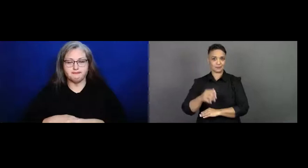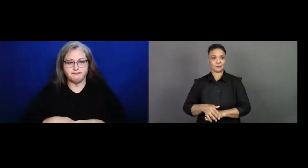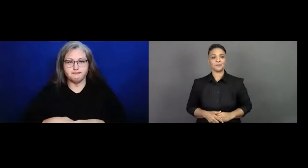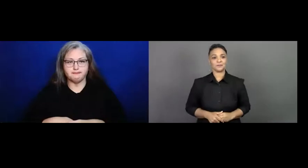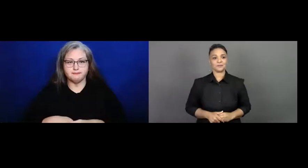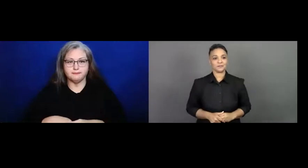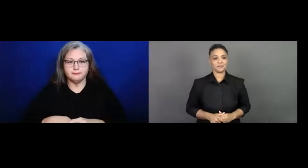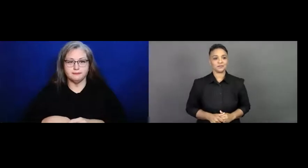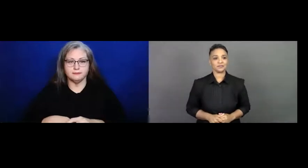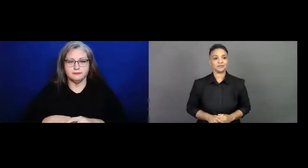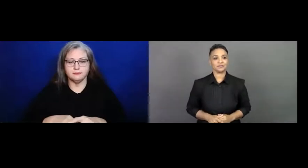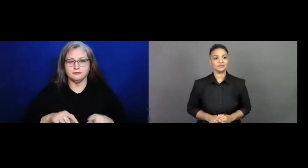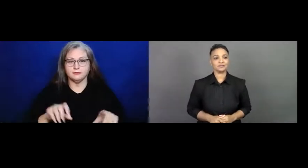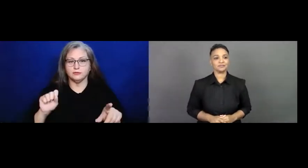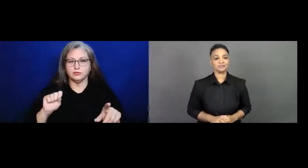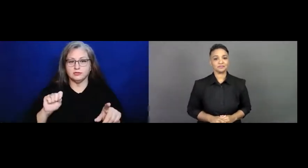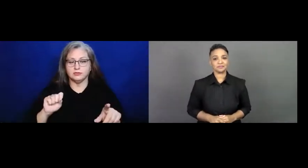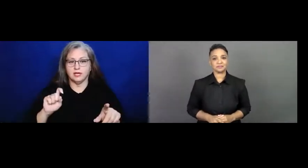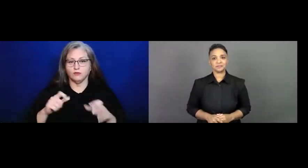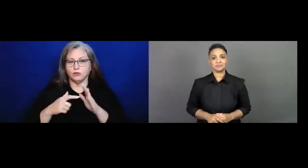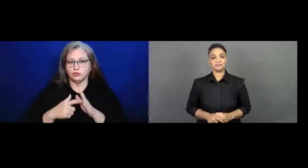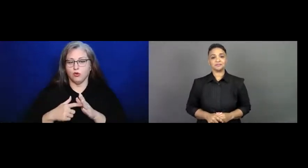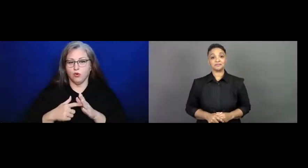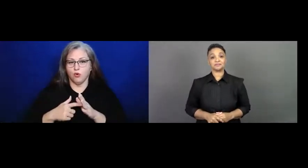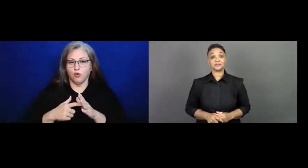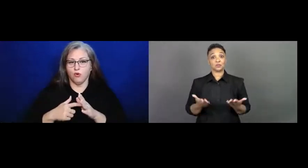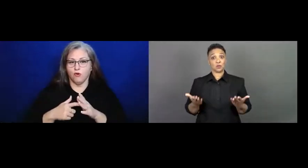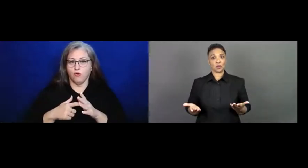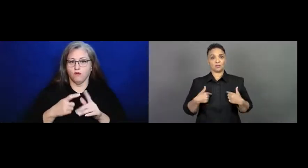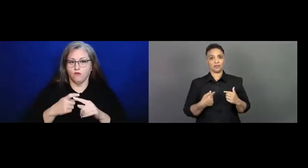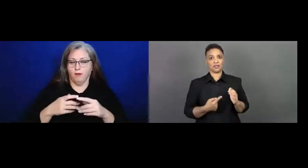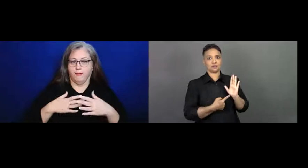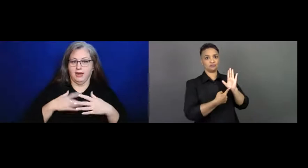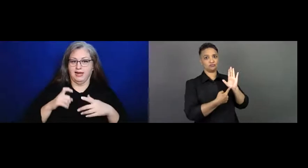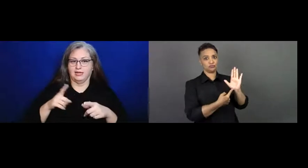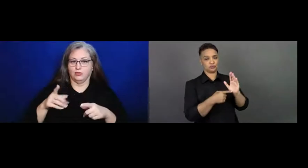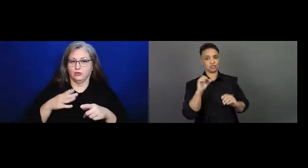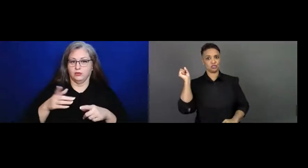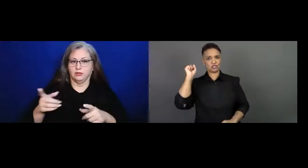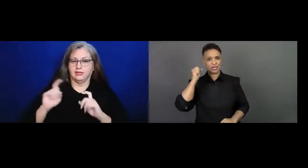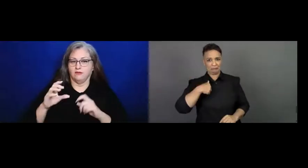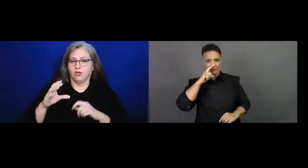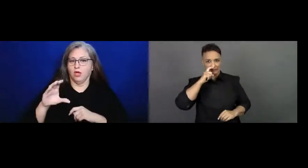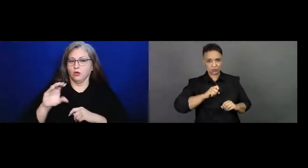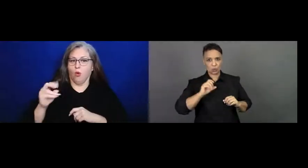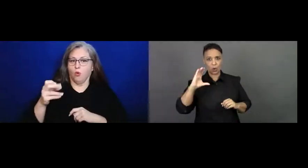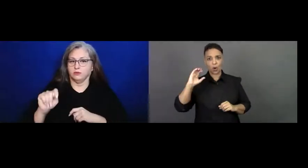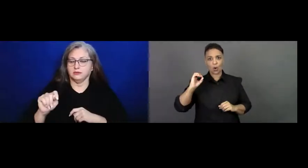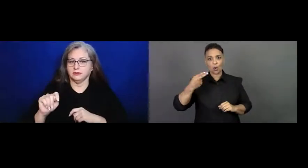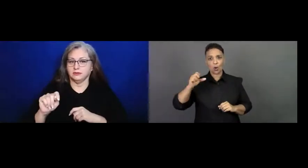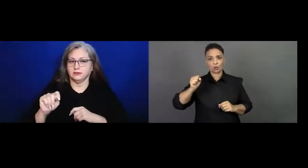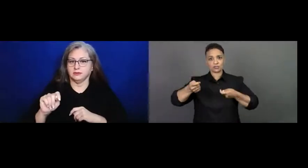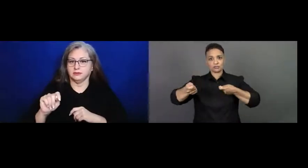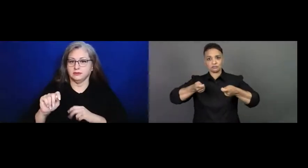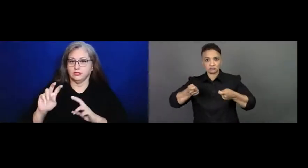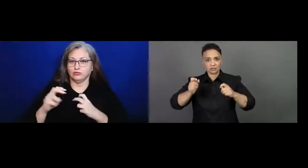So I need to show from here. So I need to be co-host. Okay. Can you